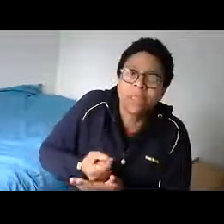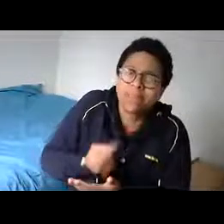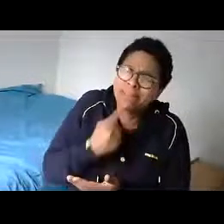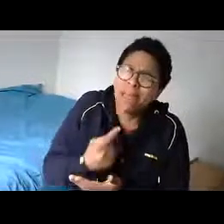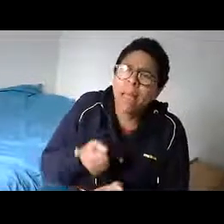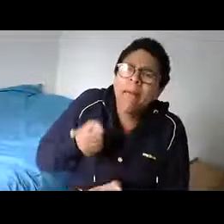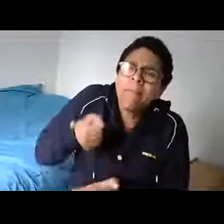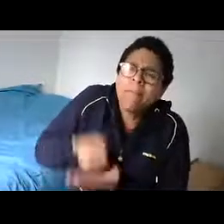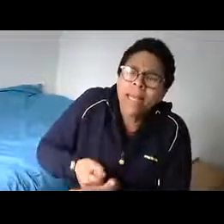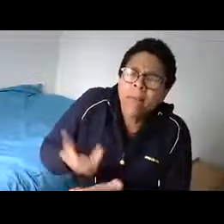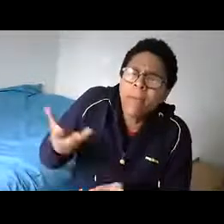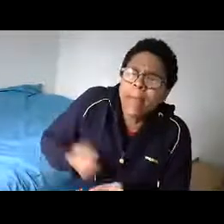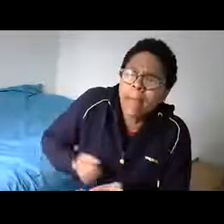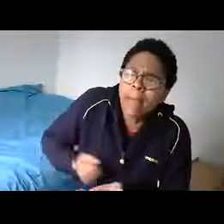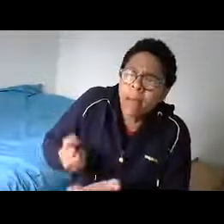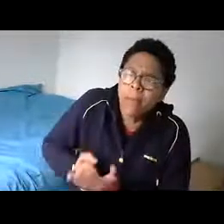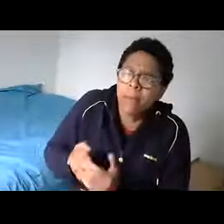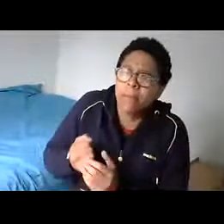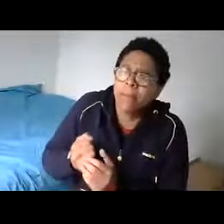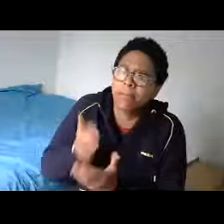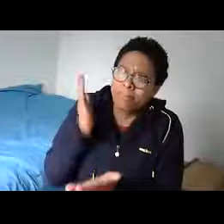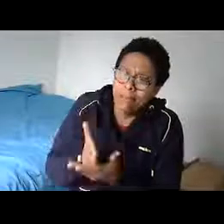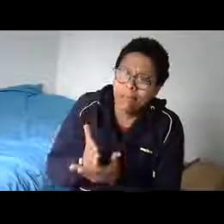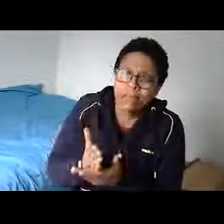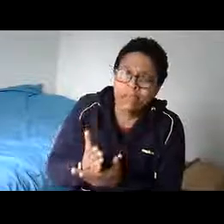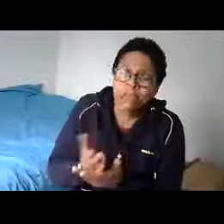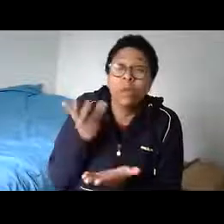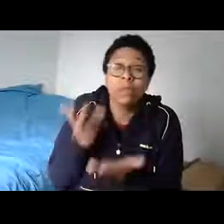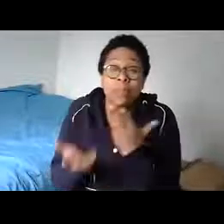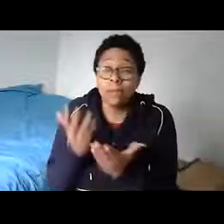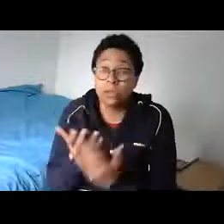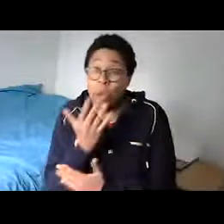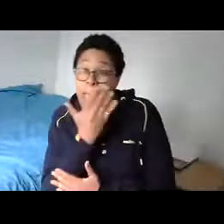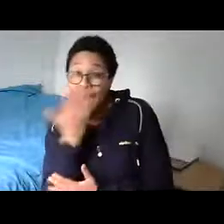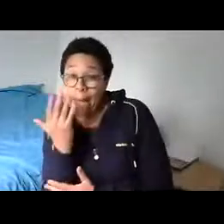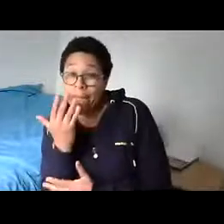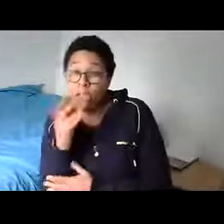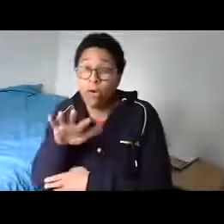age, family situation. It depends